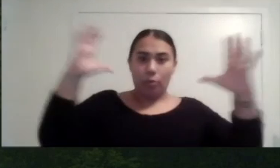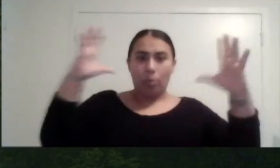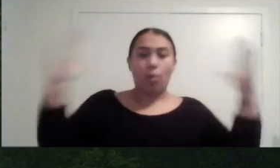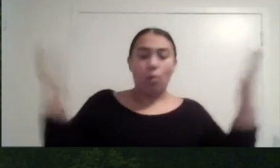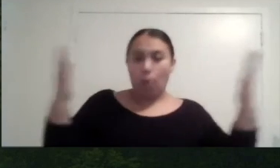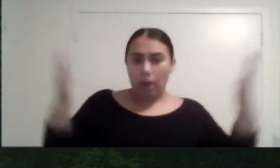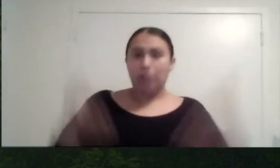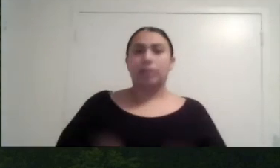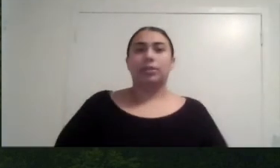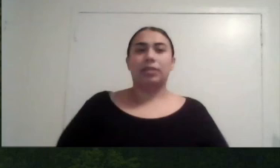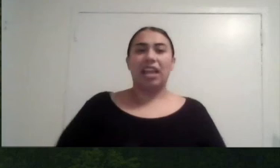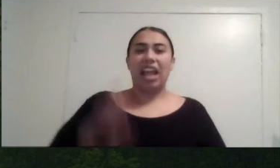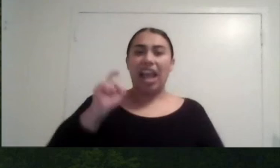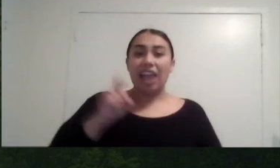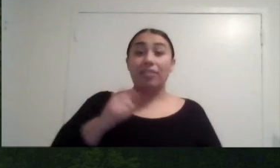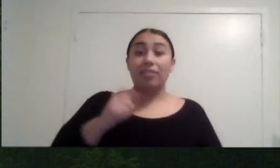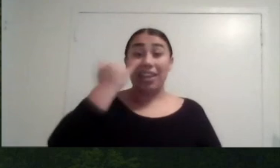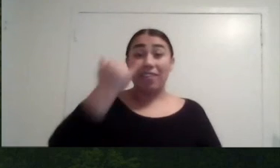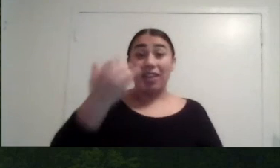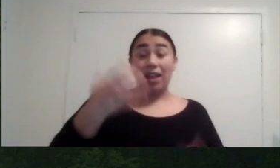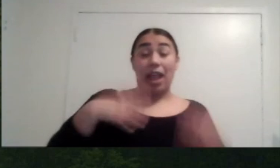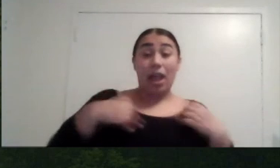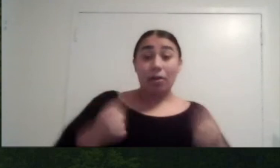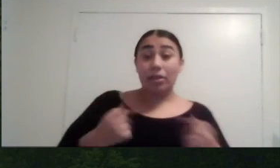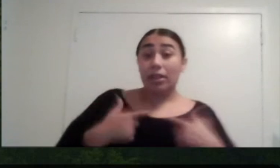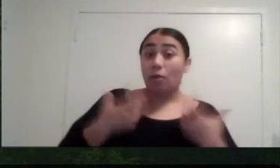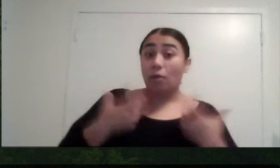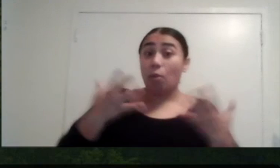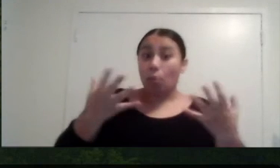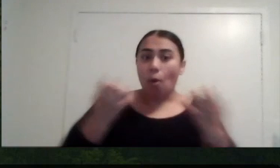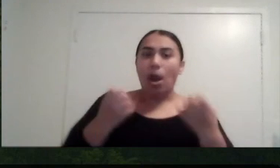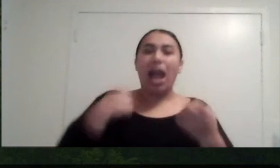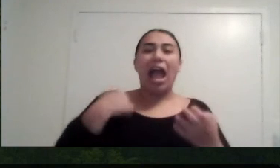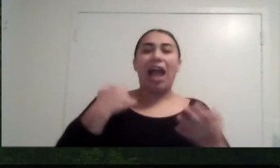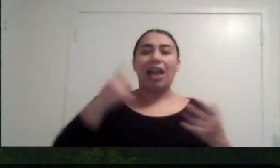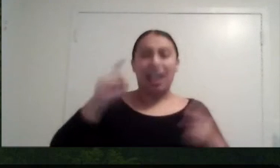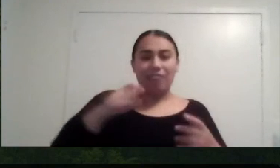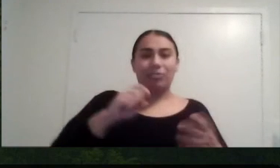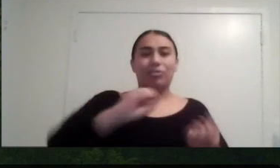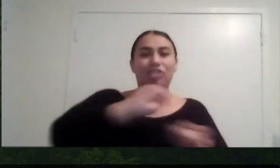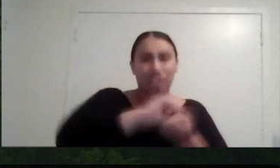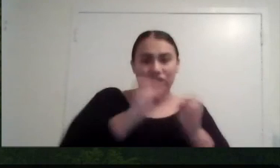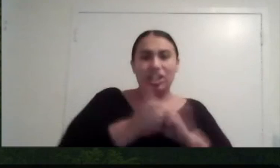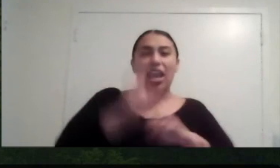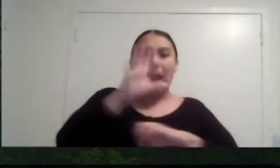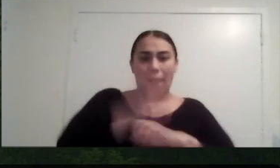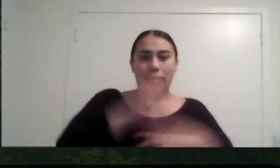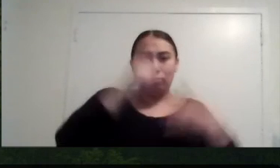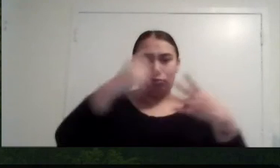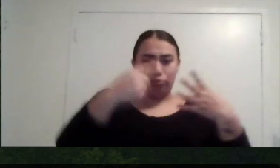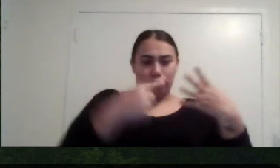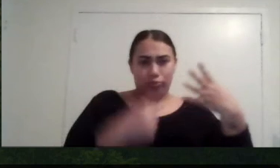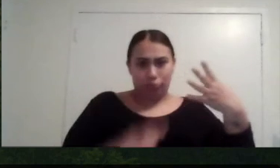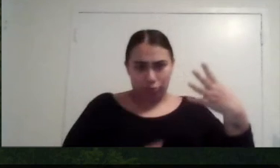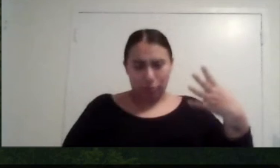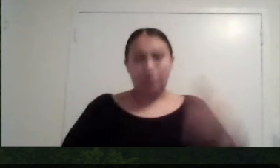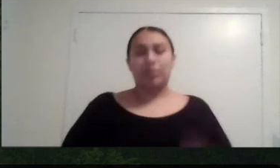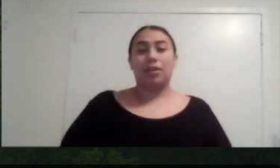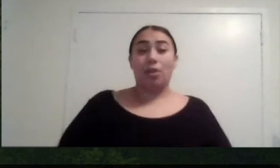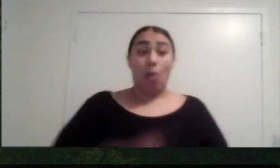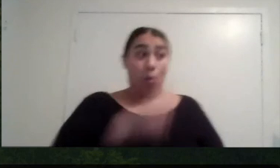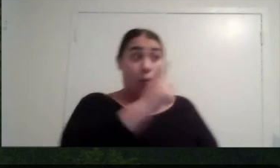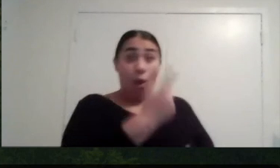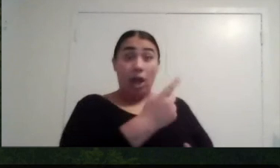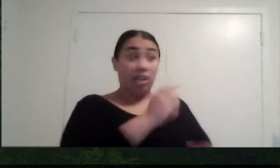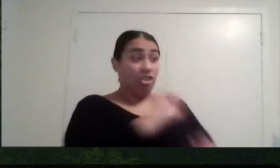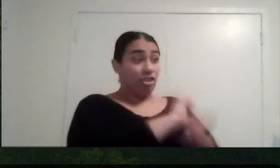at the big picture and how each part affects each other. Eating well and digestion is affected by our brain, which is affected